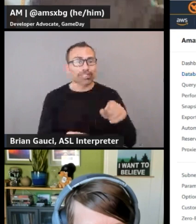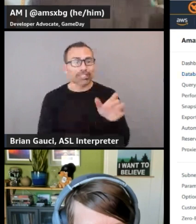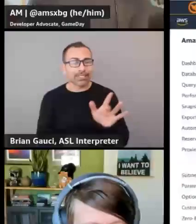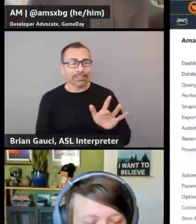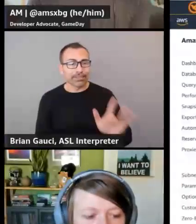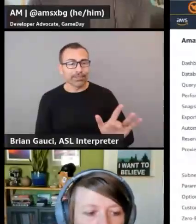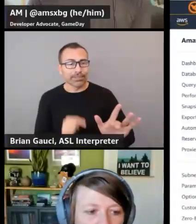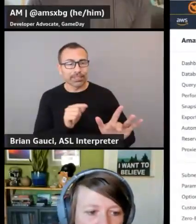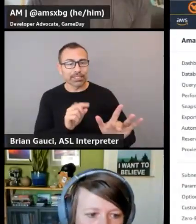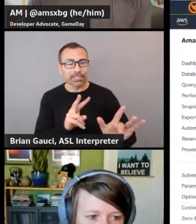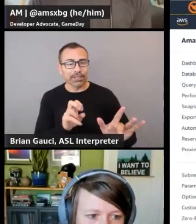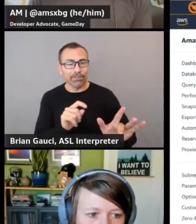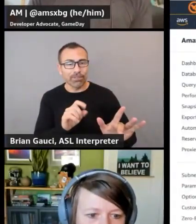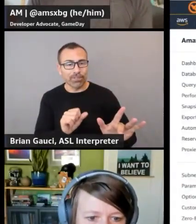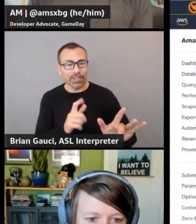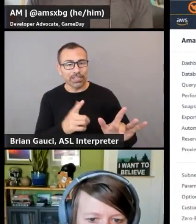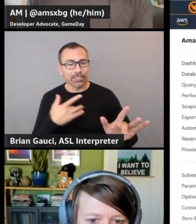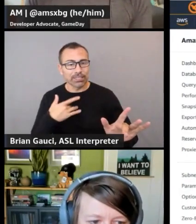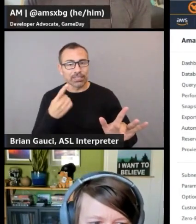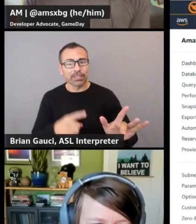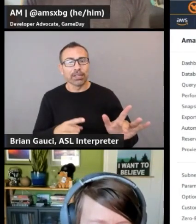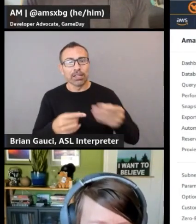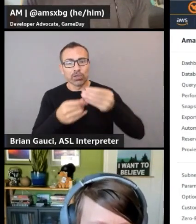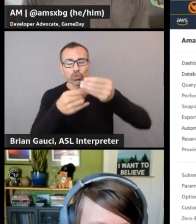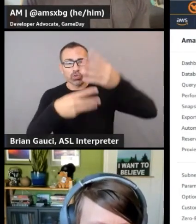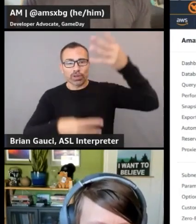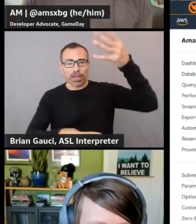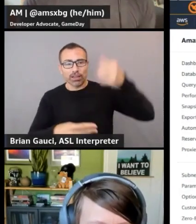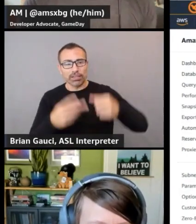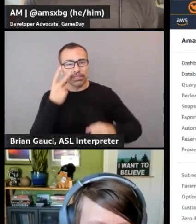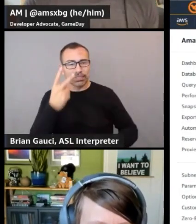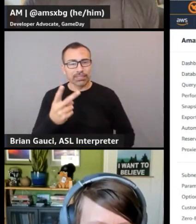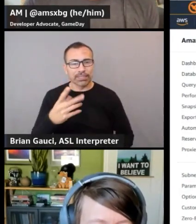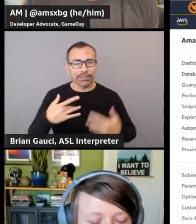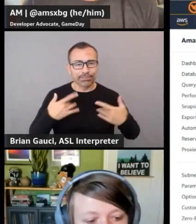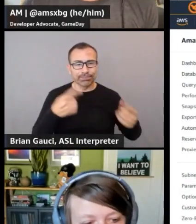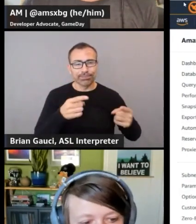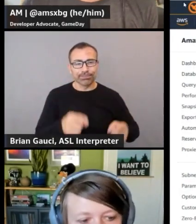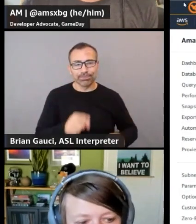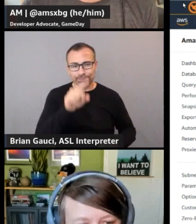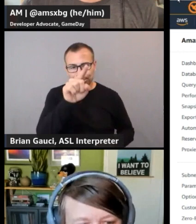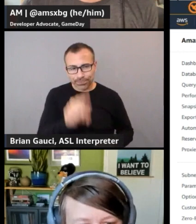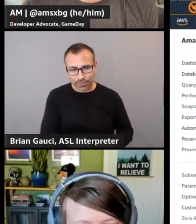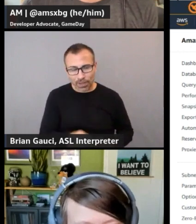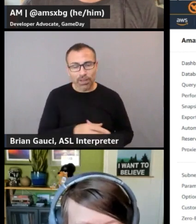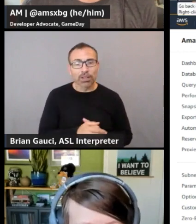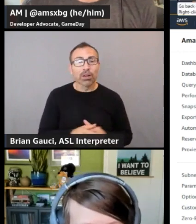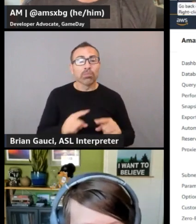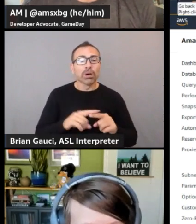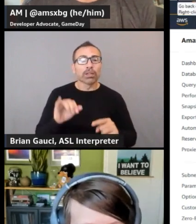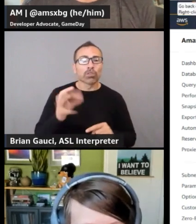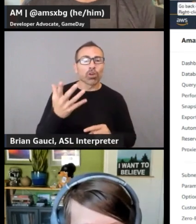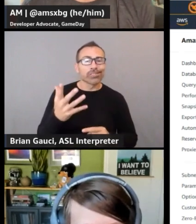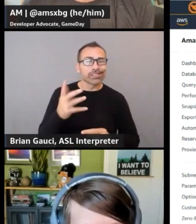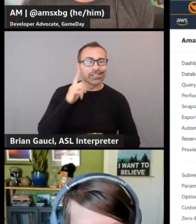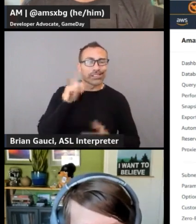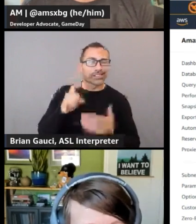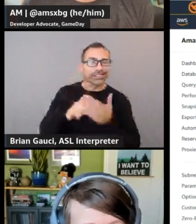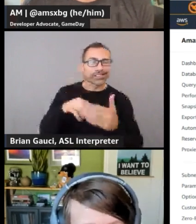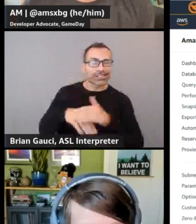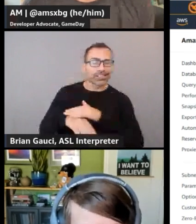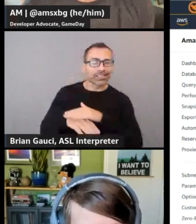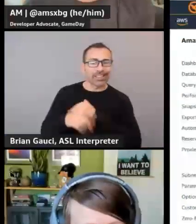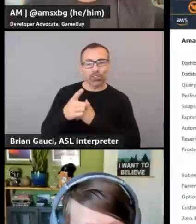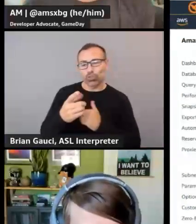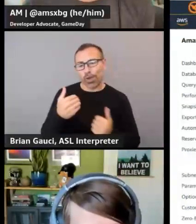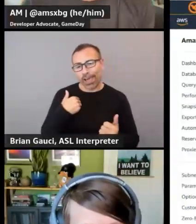section here, and this will let you then drill down and find events. But of course, if you're already clicking in, you can also just get there in a